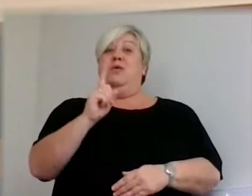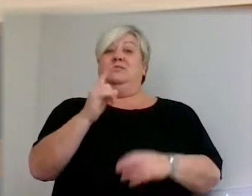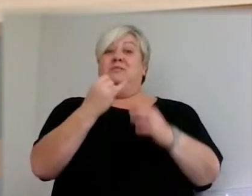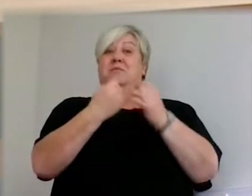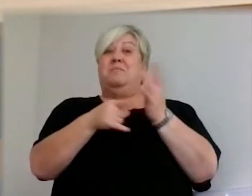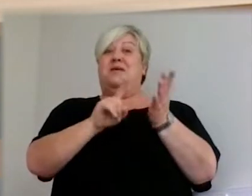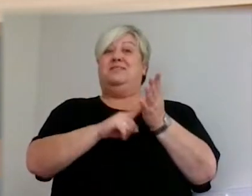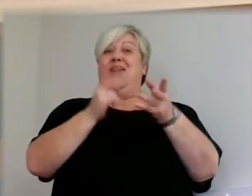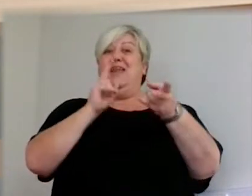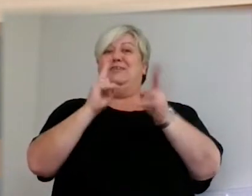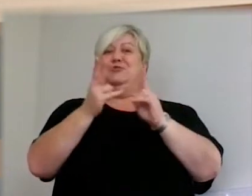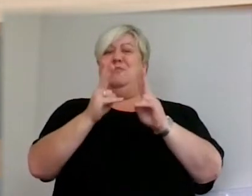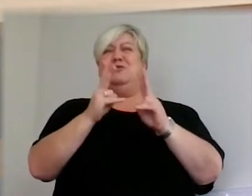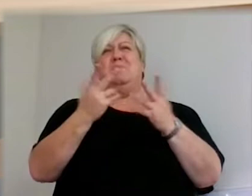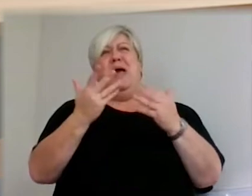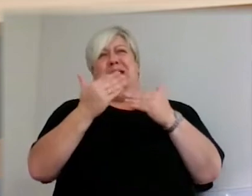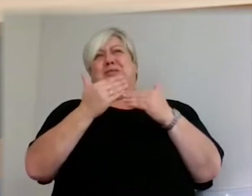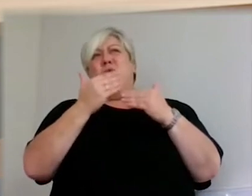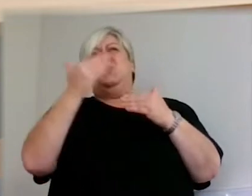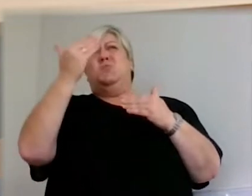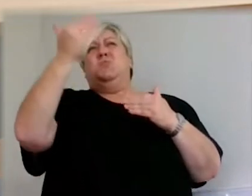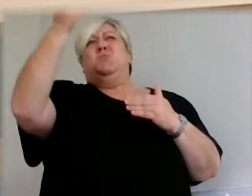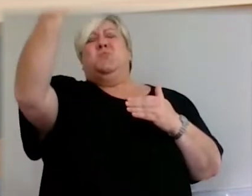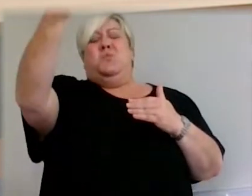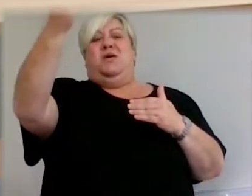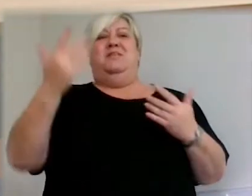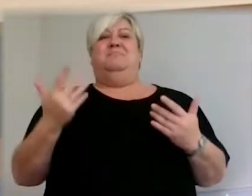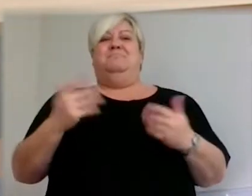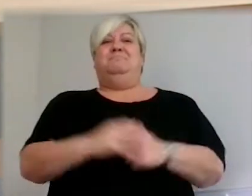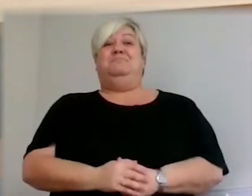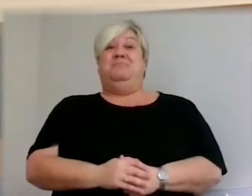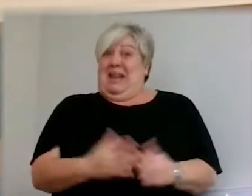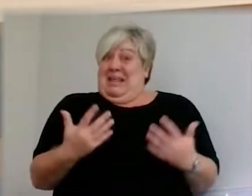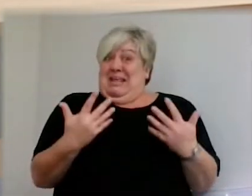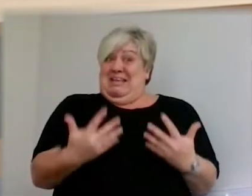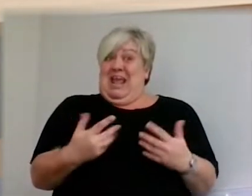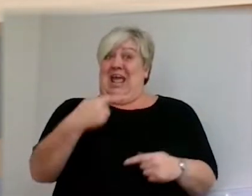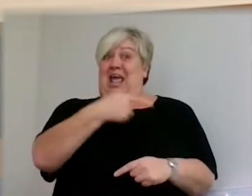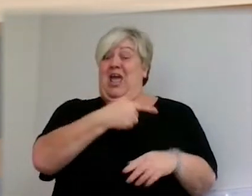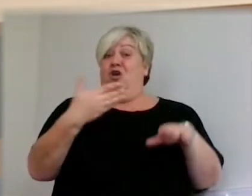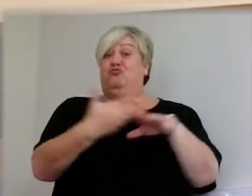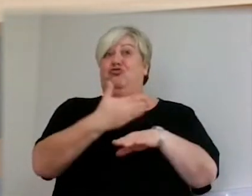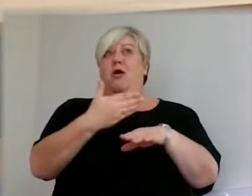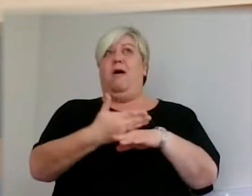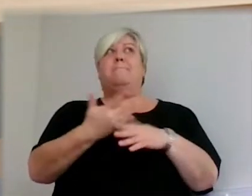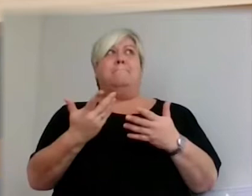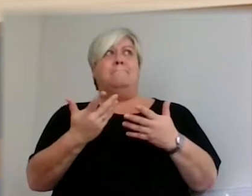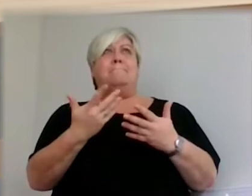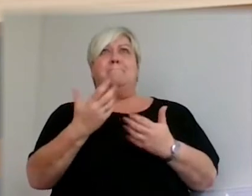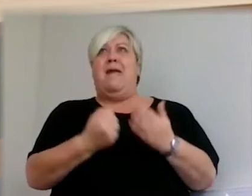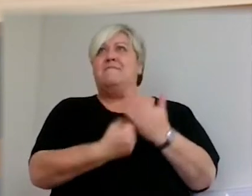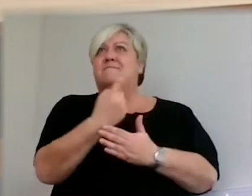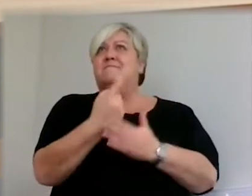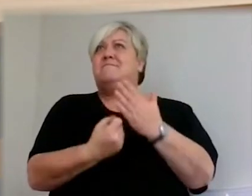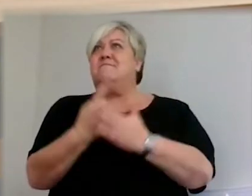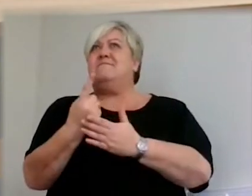interpreting. I know that's a long way away at the moment, but you know, where I am right now with my job, it'll